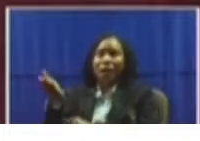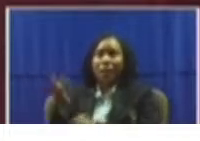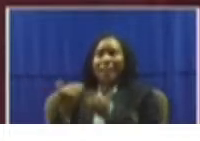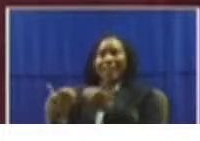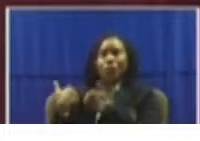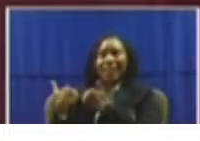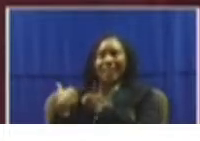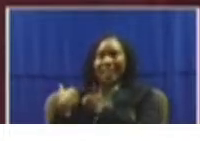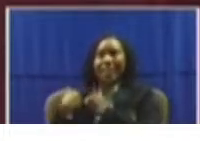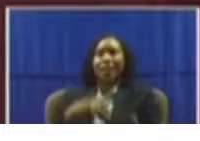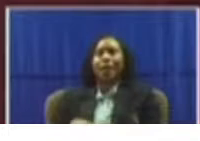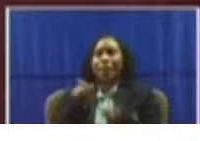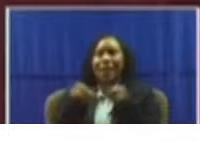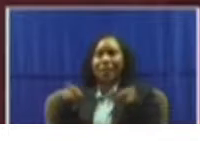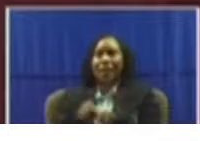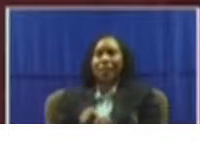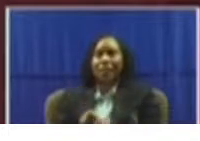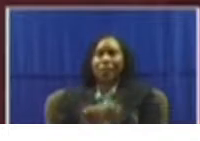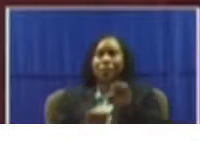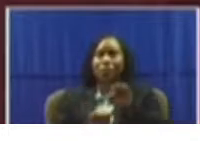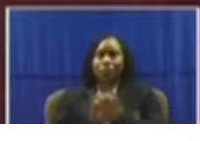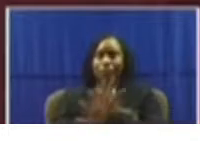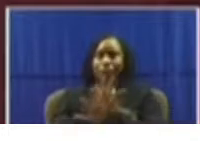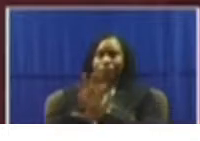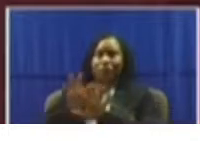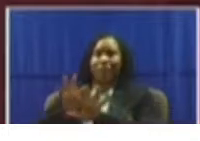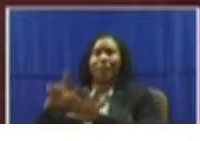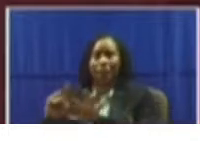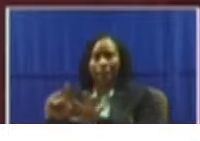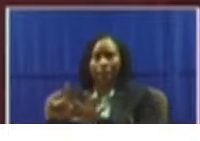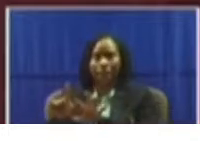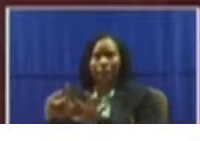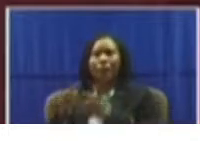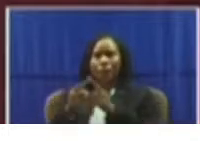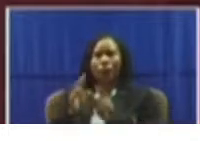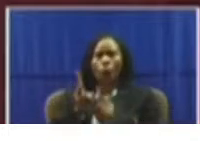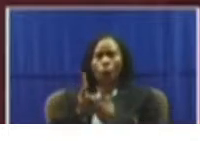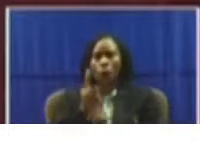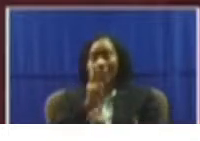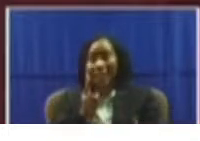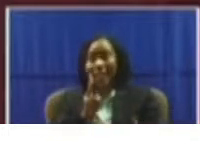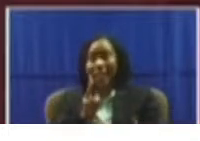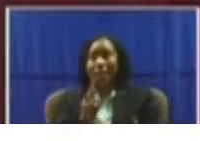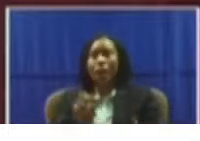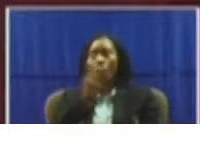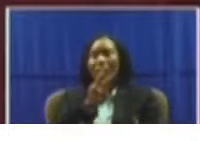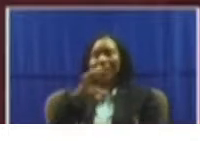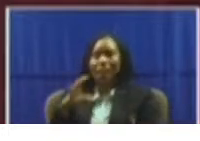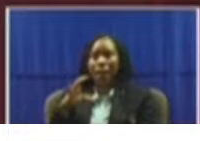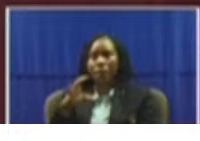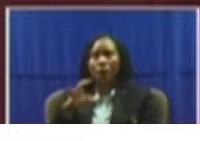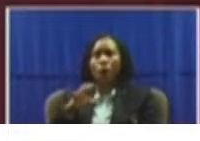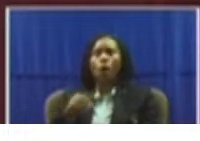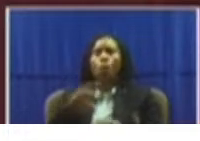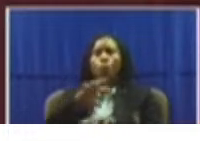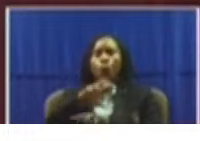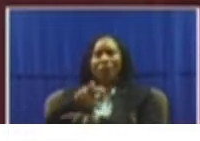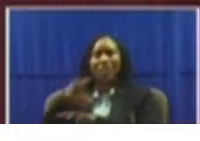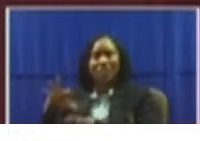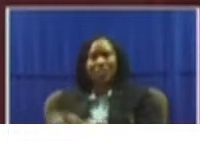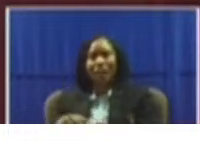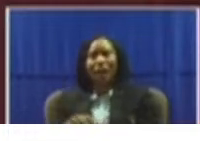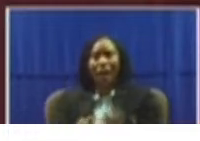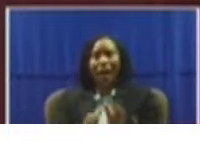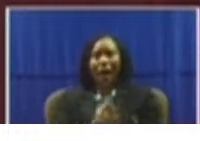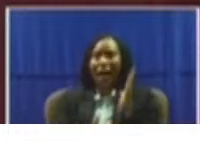but beyond just that, they should check the Western Cape Provincial Executive Handbook. It is more